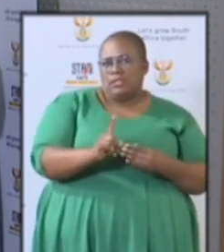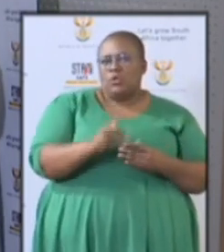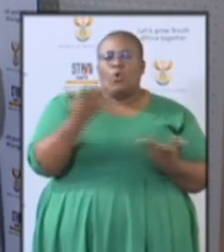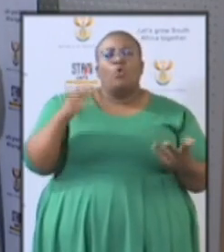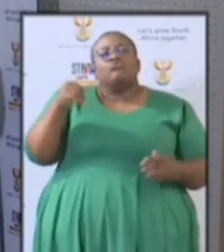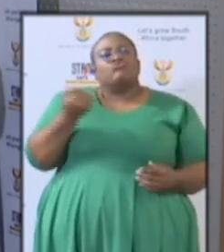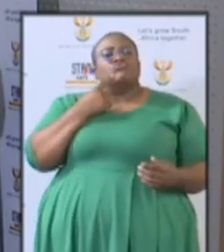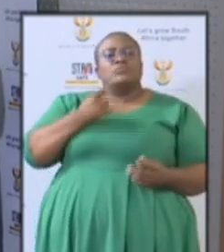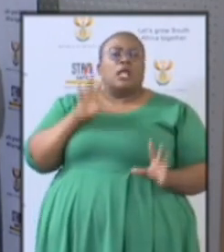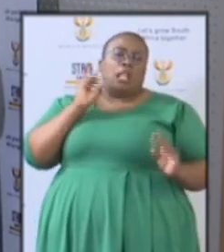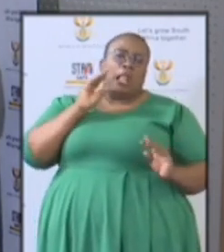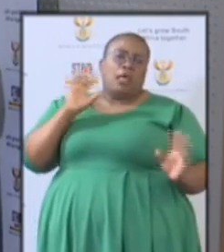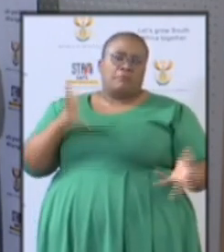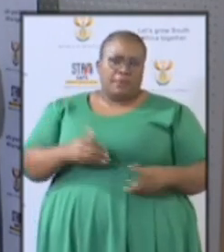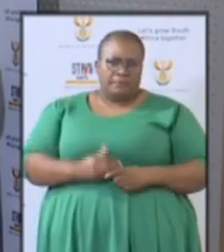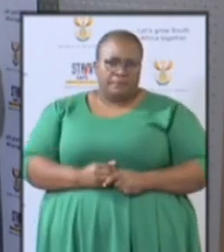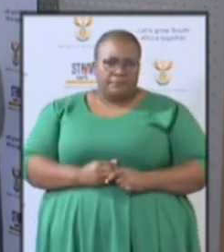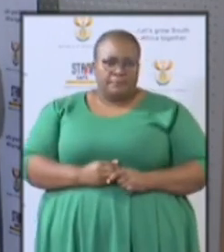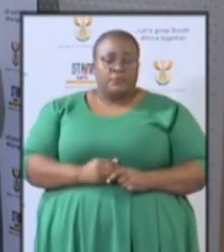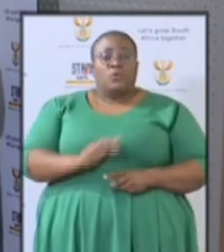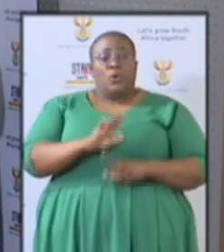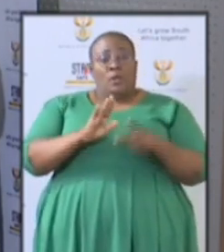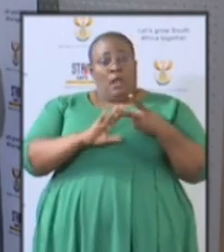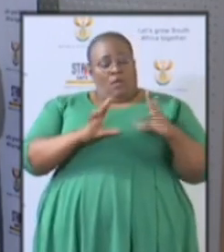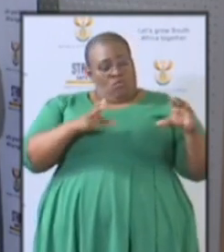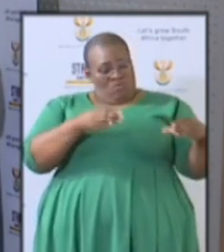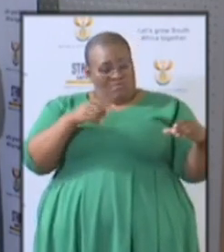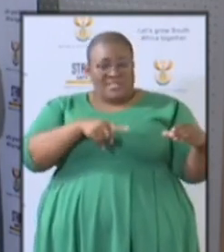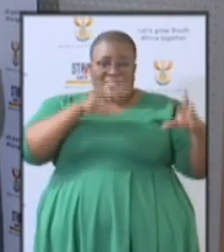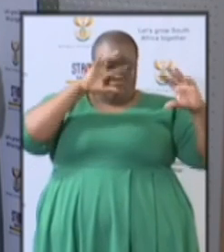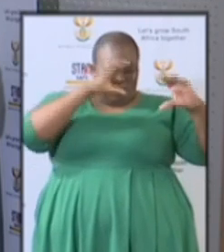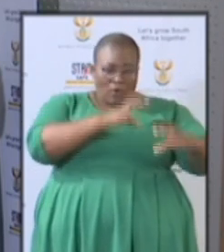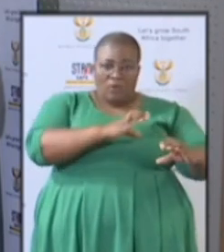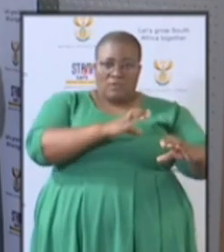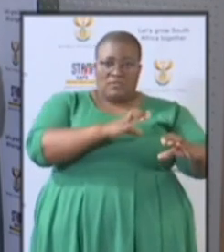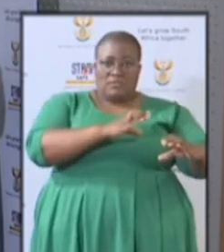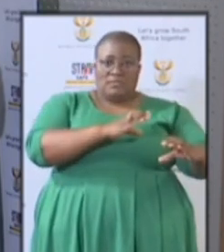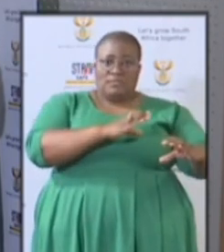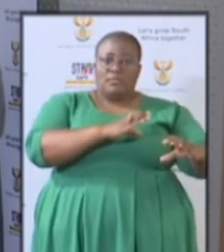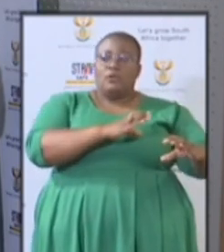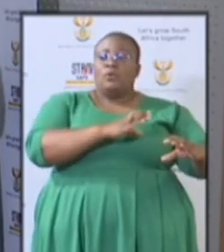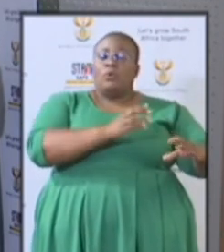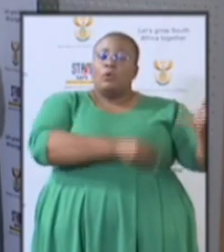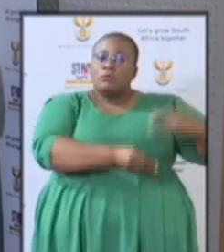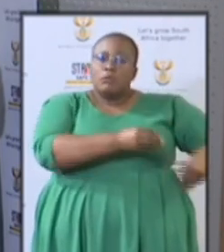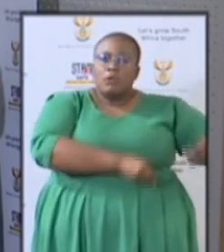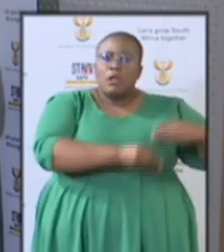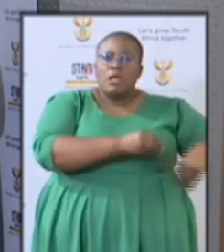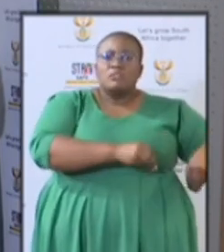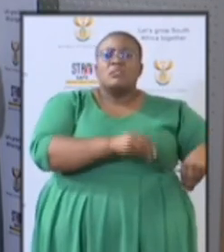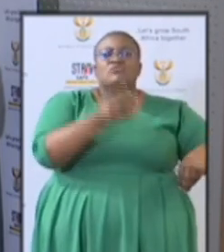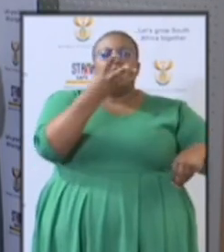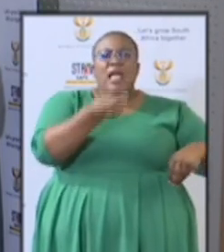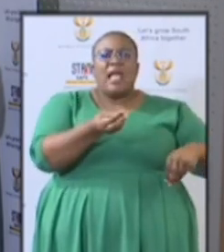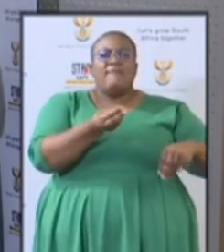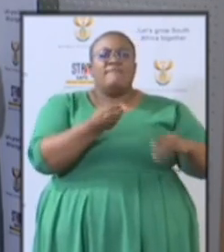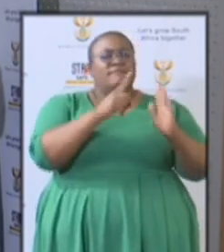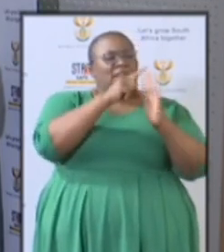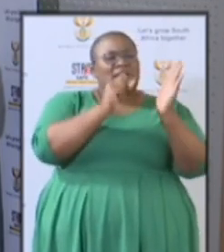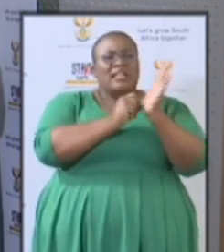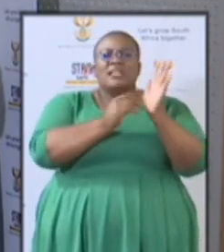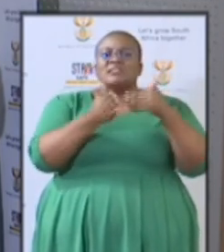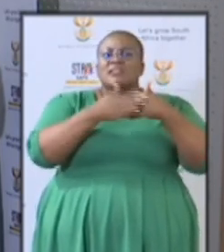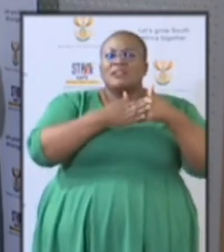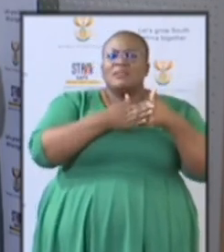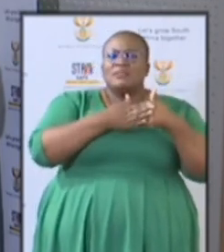which you head now, looking into this corruption issue, is there deadline for reports? Because I hear that provincial people must